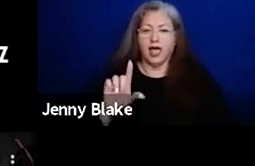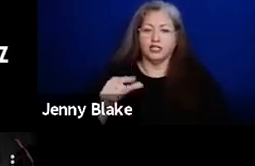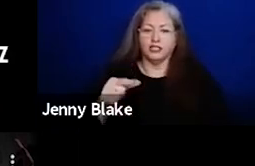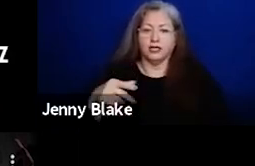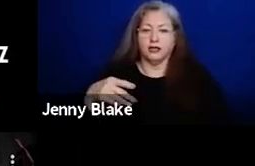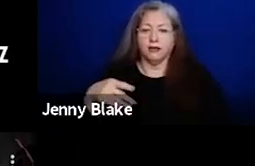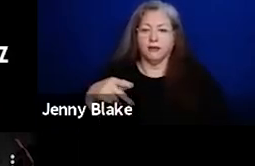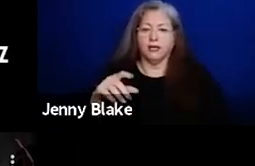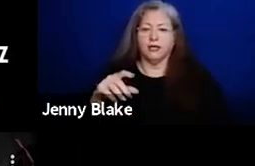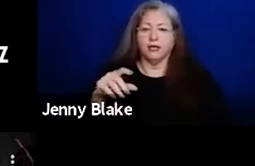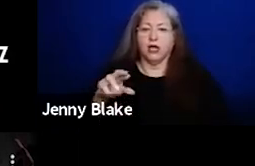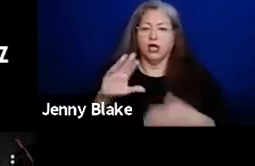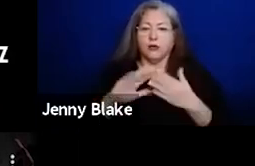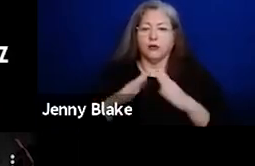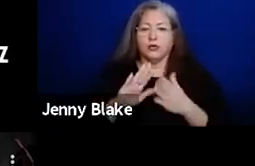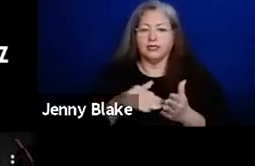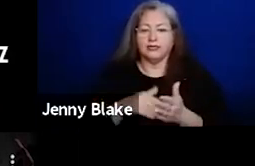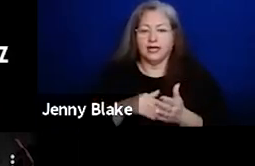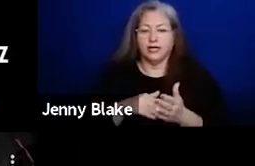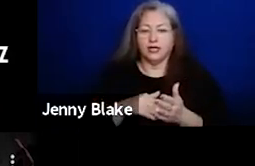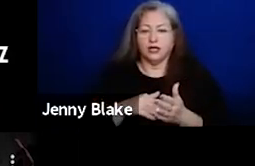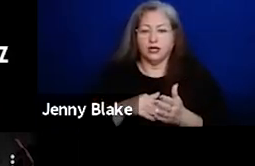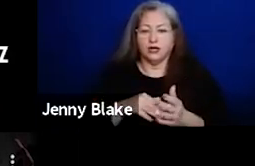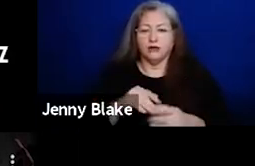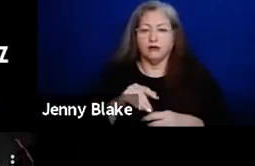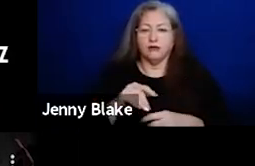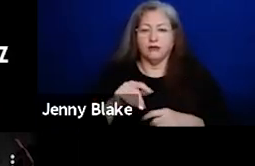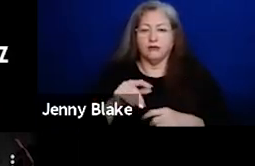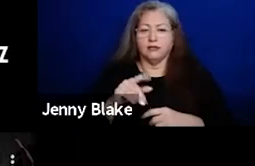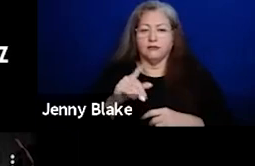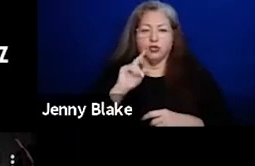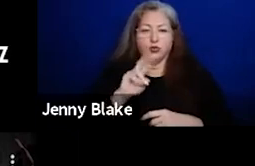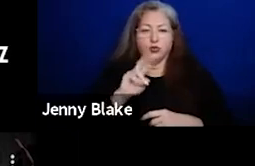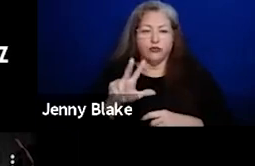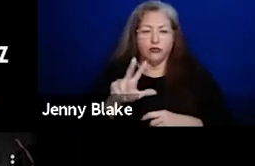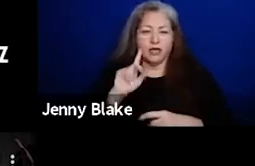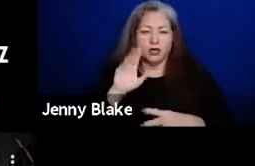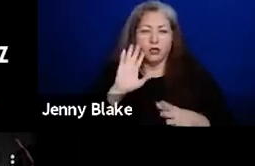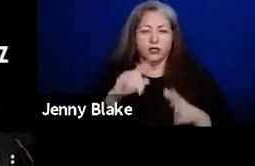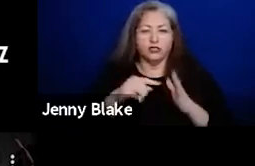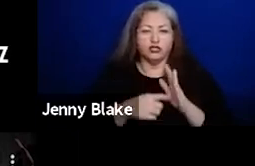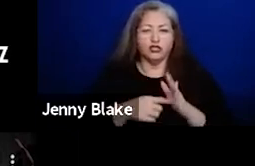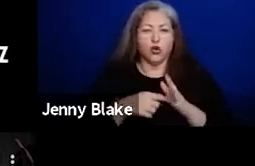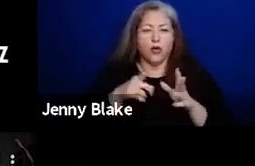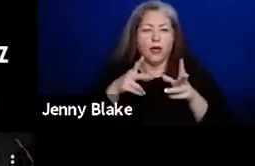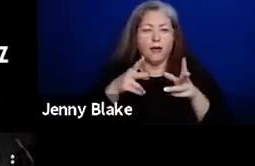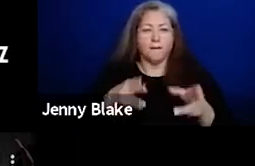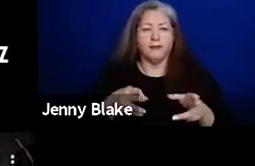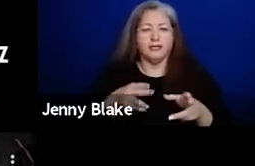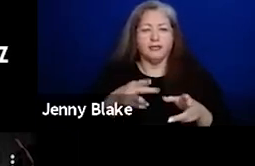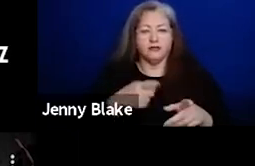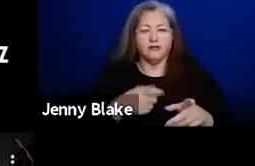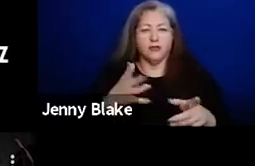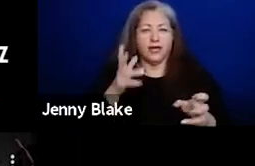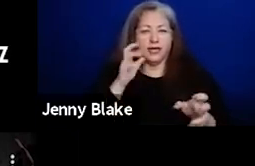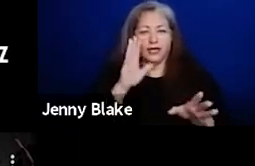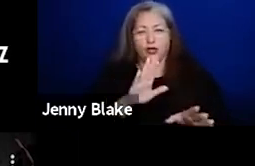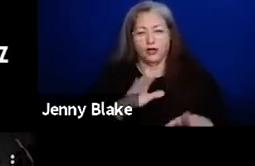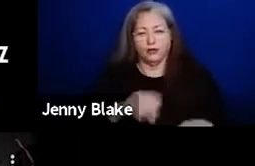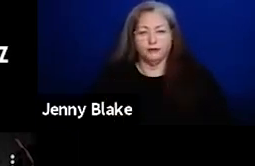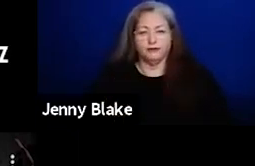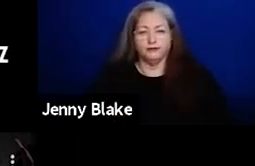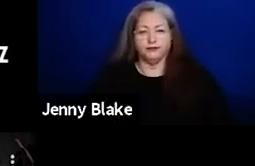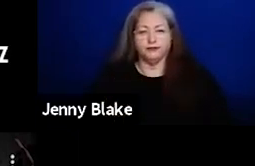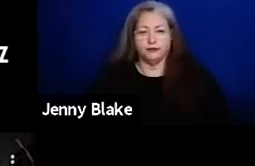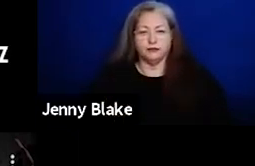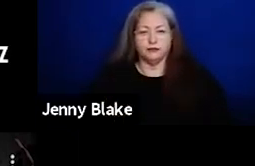Community Center from 94 to 2003. And I think we're gonna play an excerpt so we can hear her.